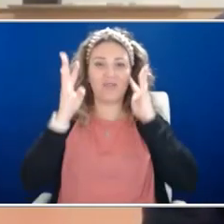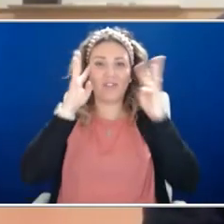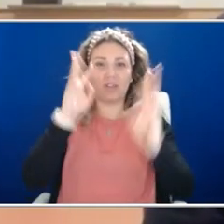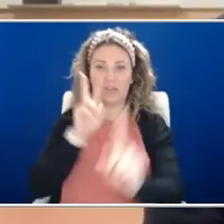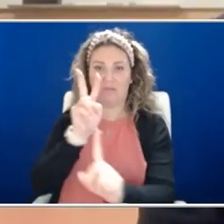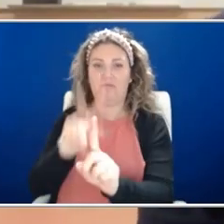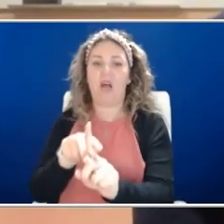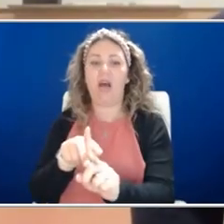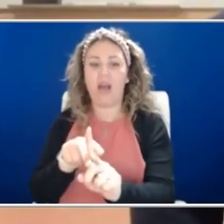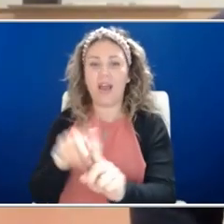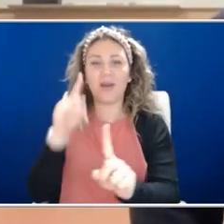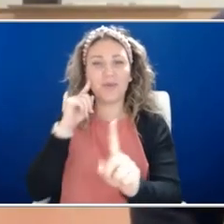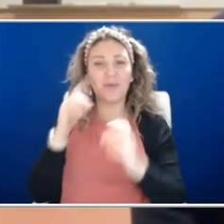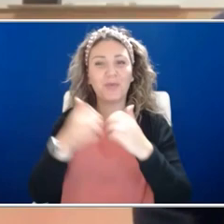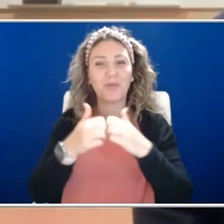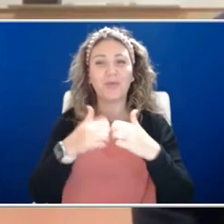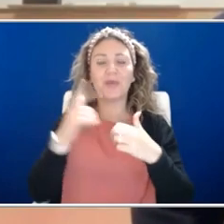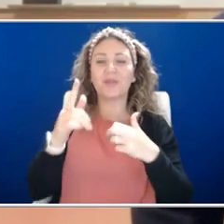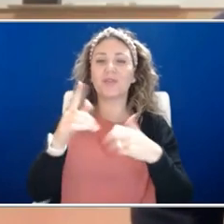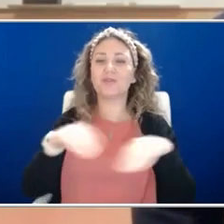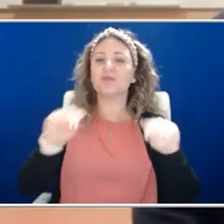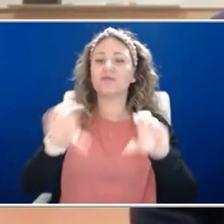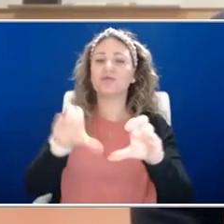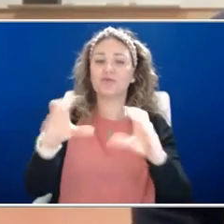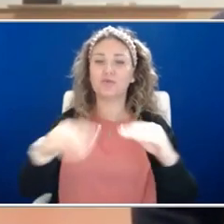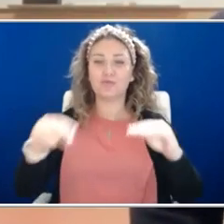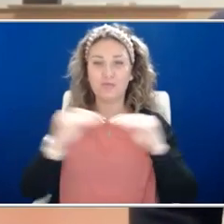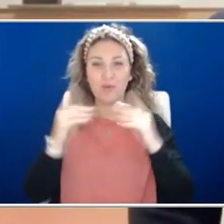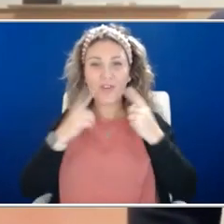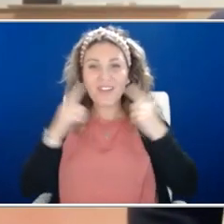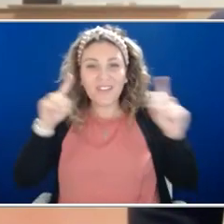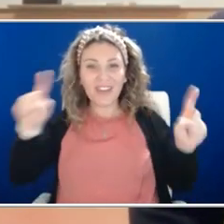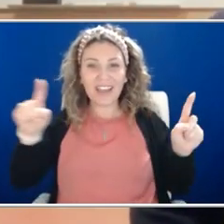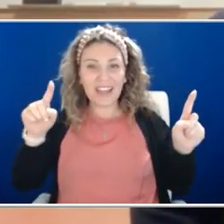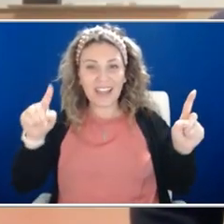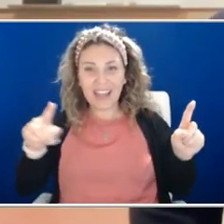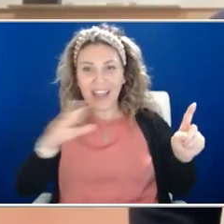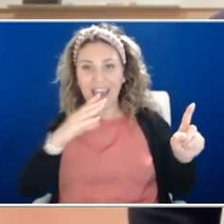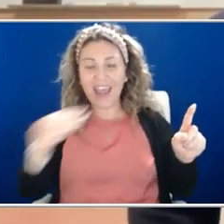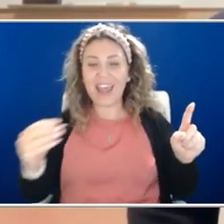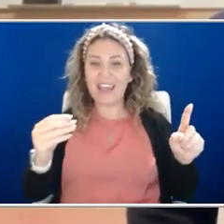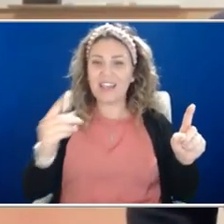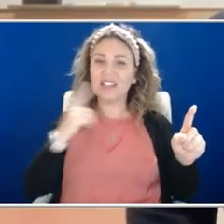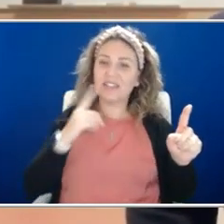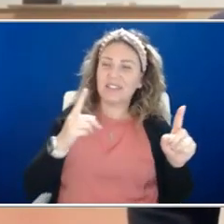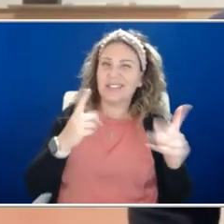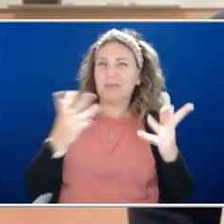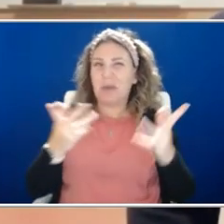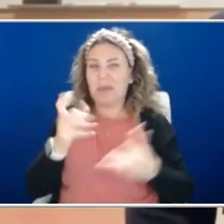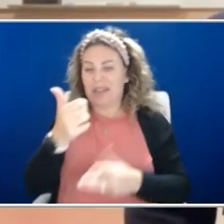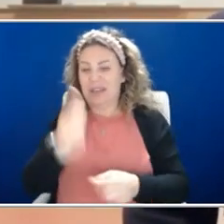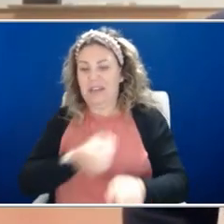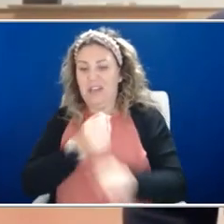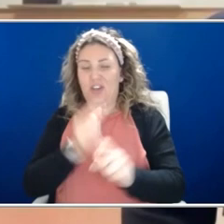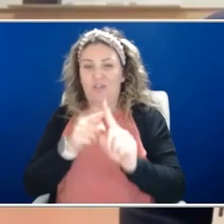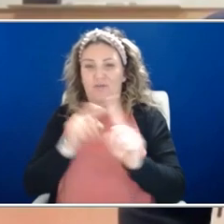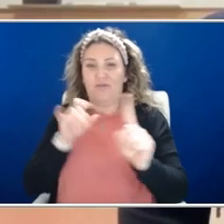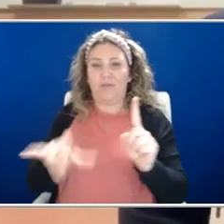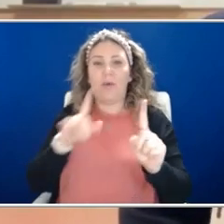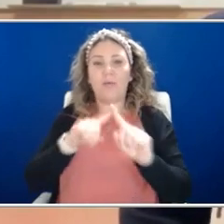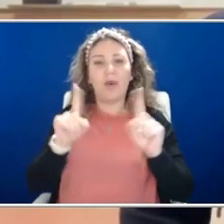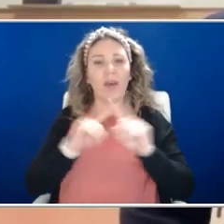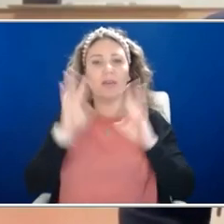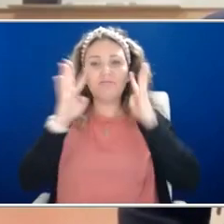applied to be able to do that more efficiently. Like I said, we're still about a decade or more away from that. But as the innovation comes to